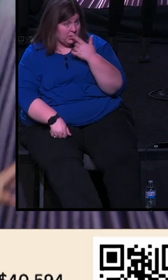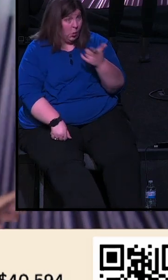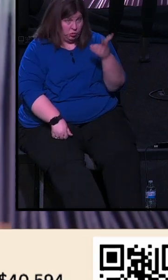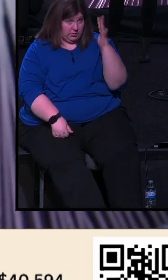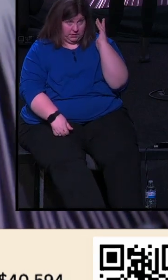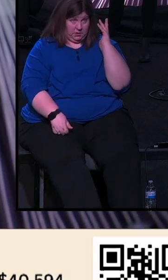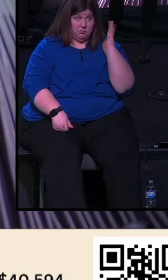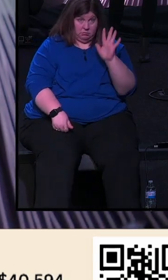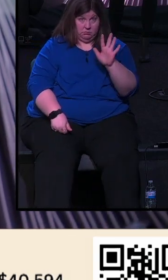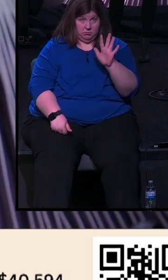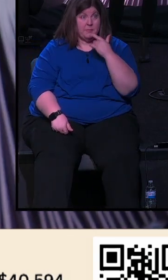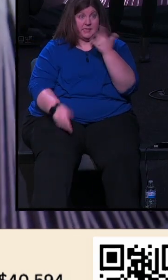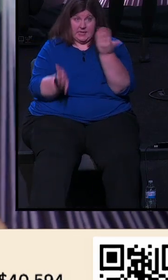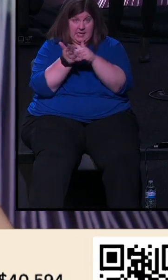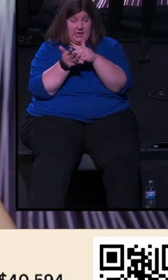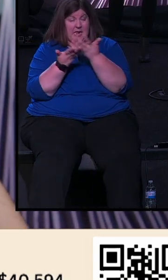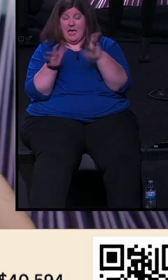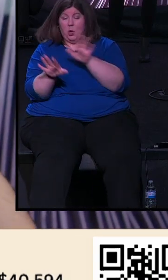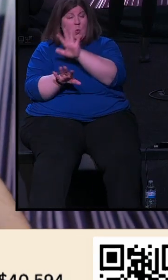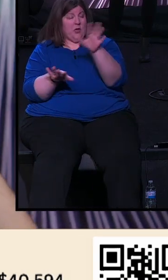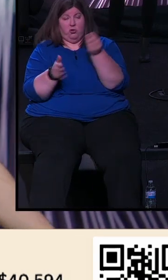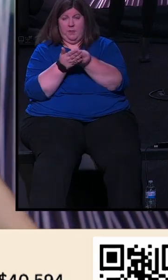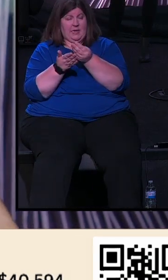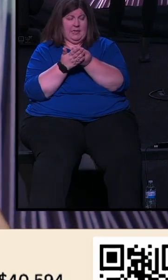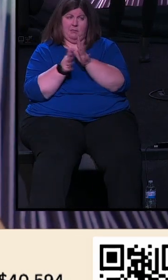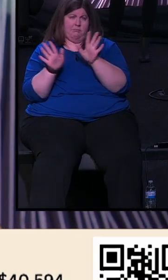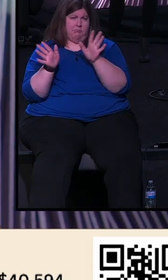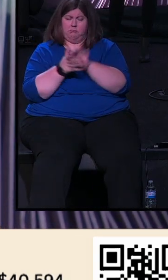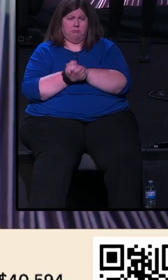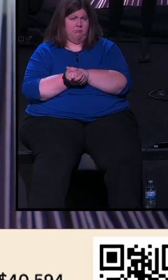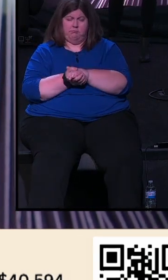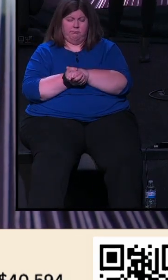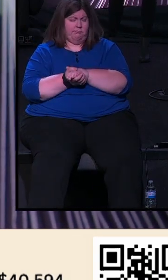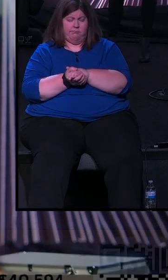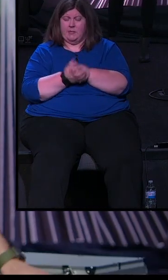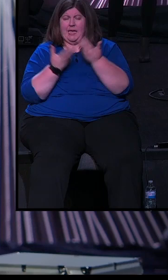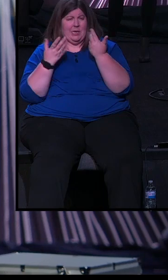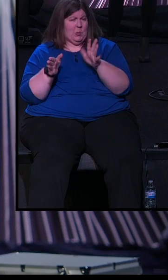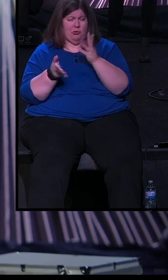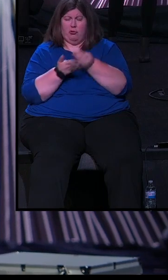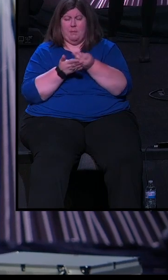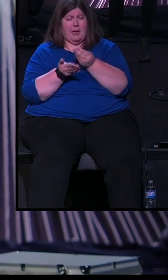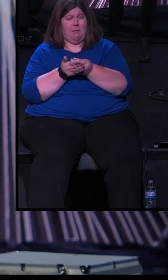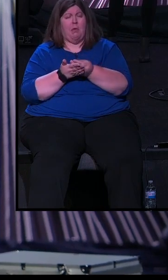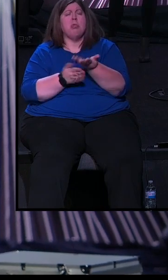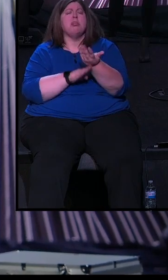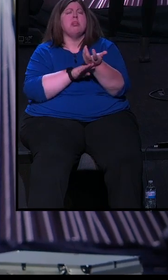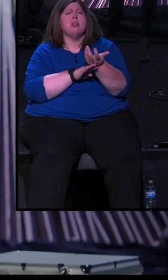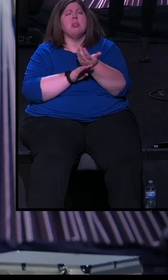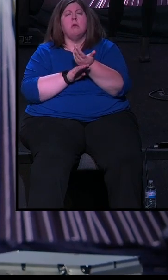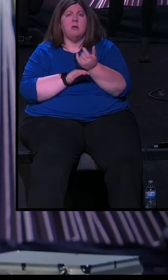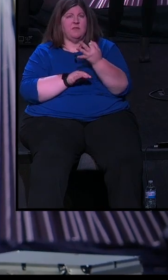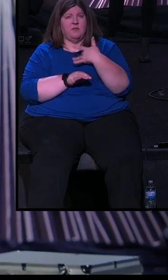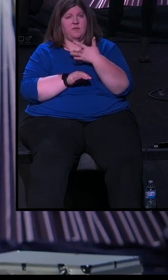and I'm going to come back and I'm going to say it right now, I don't want your money. I really don't. I don't want your money. I don't want you to give something to our church if you feel